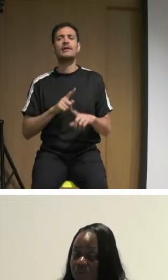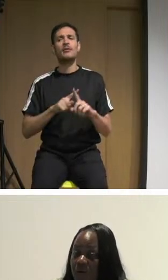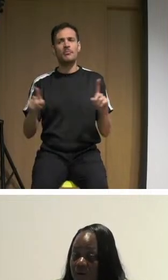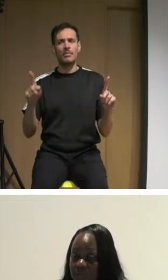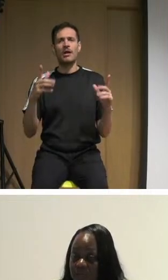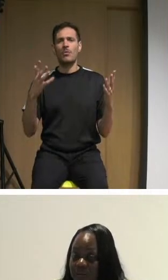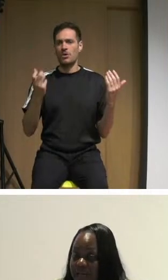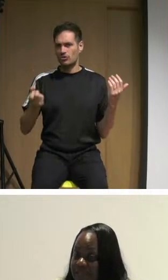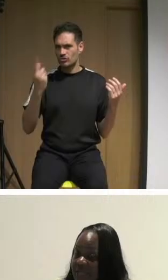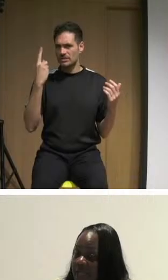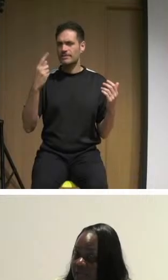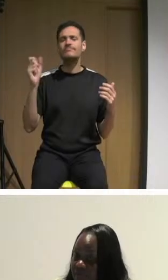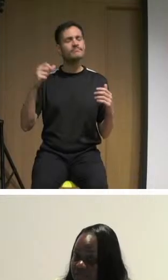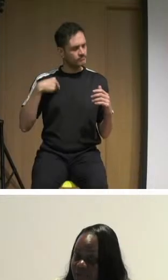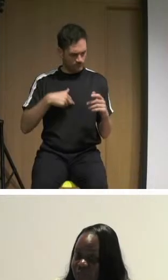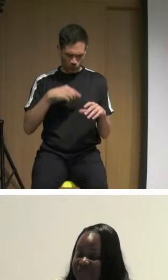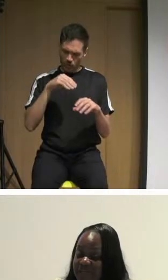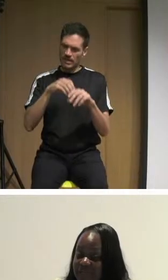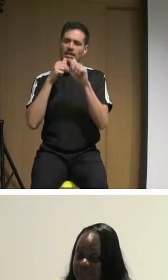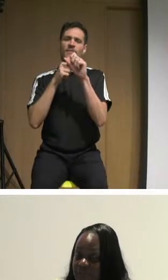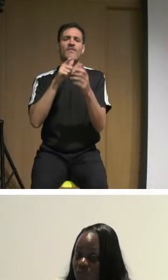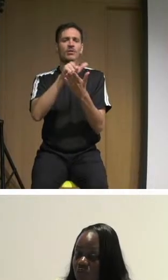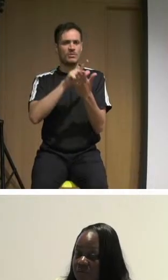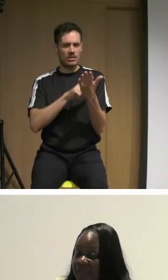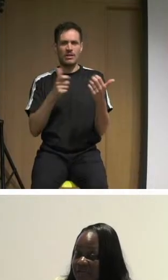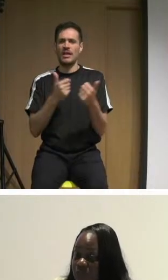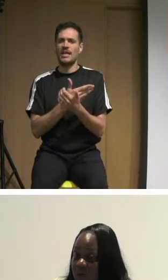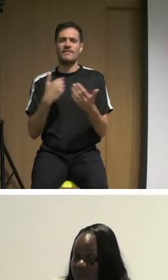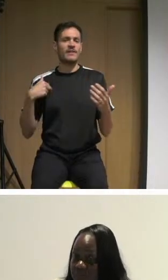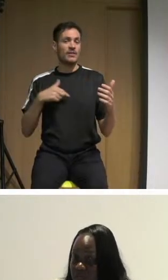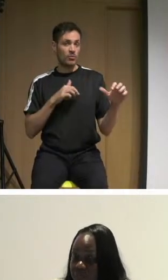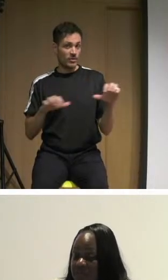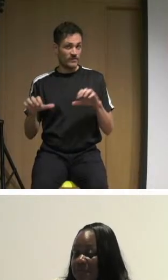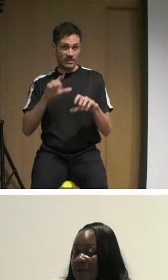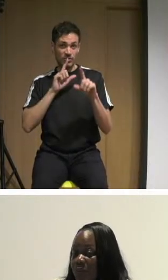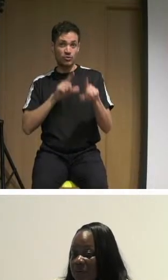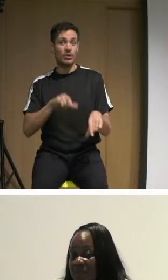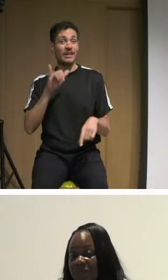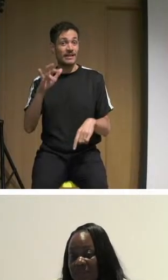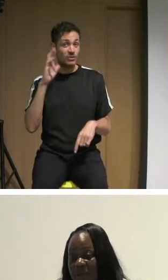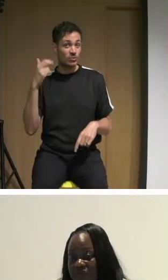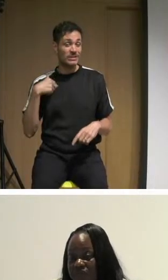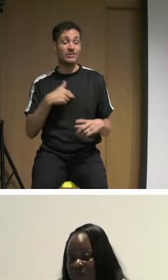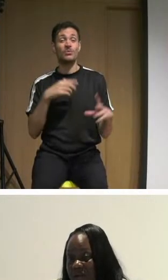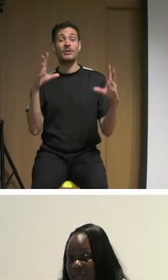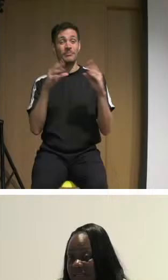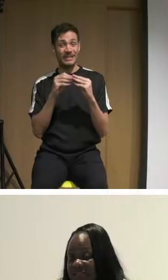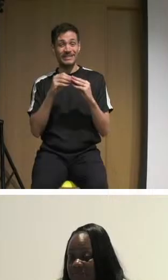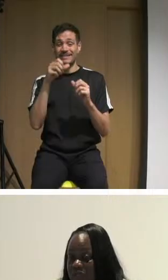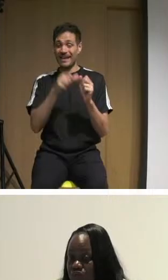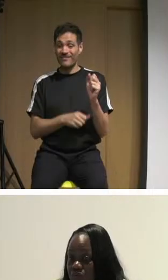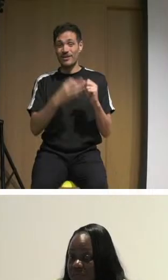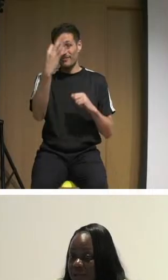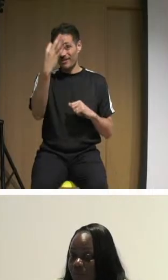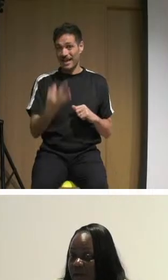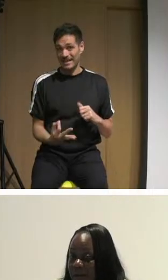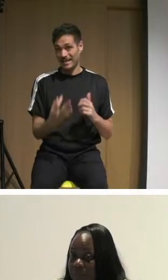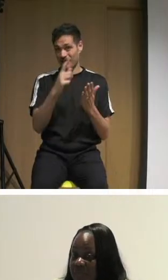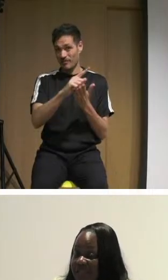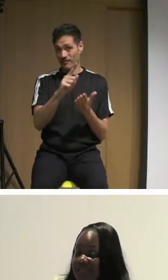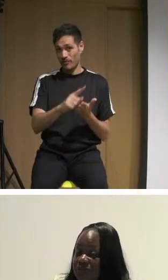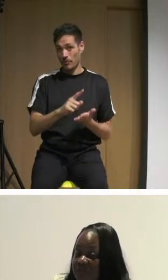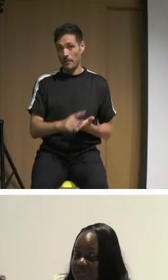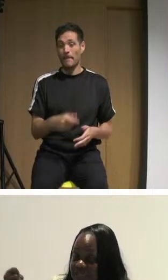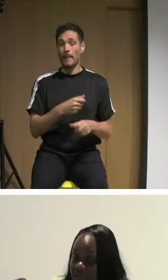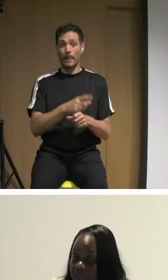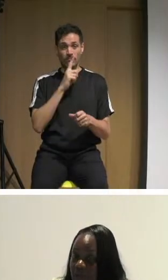again. We are in compliance. Everything that we've done has been in order. That is why we meet with them. We meet with them every Friday to make sure that we're